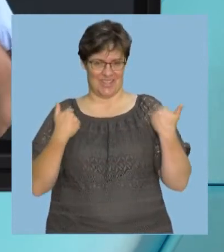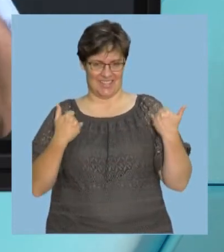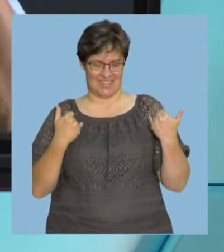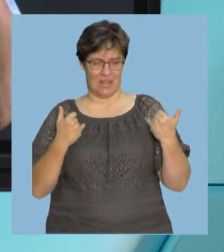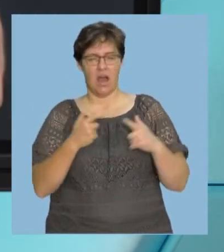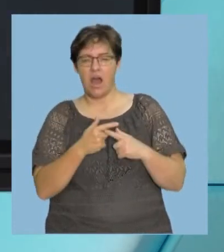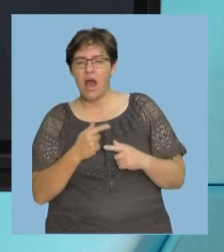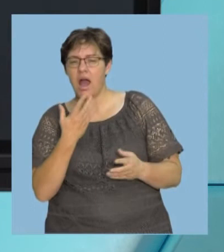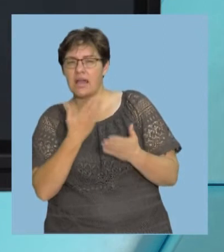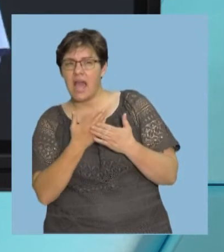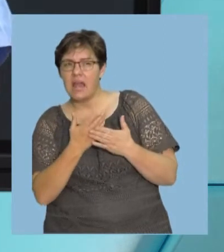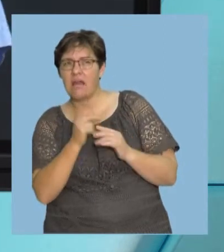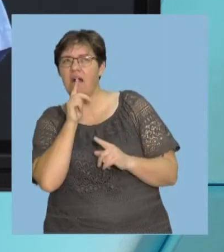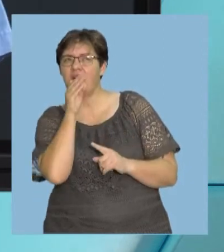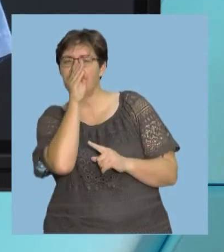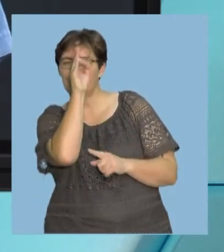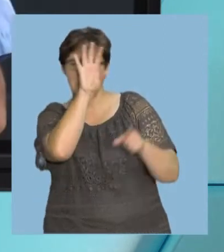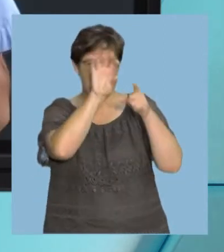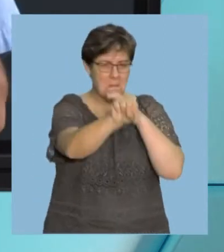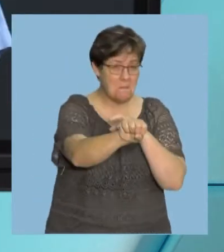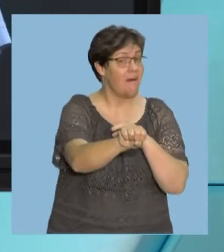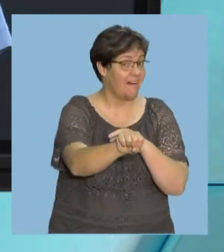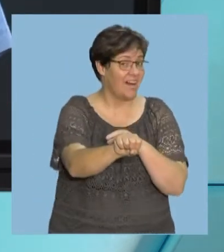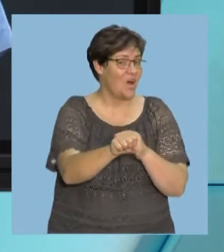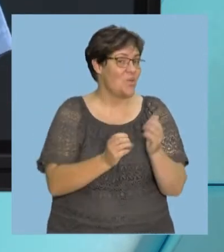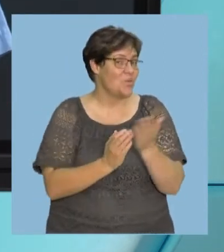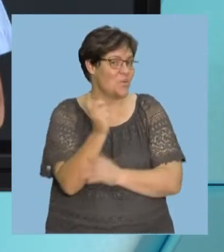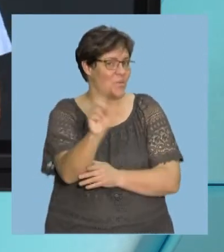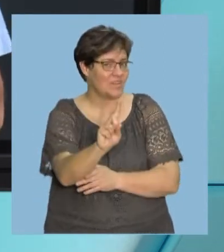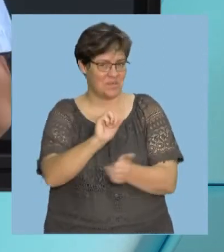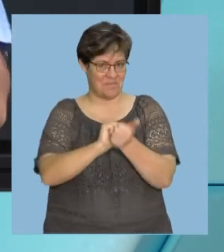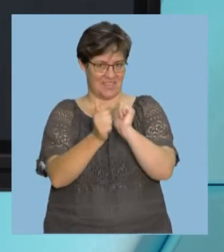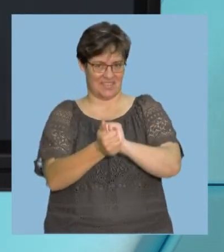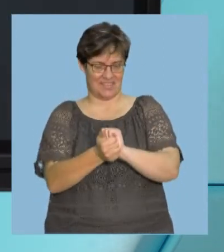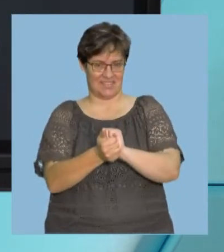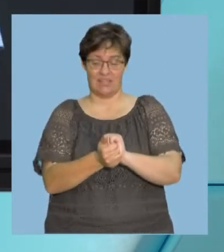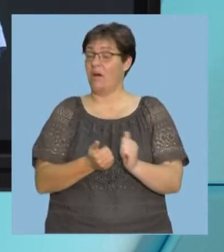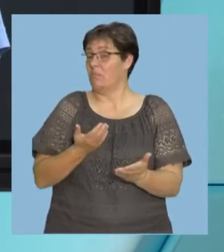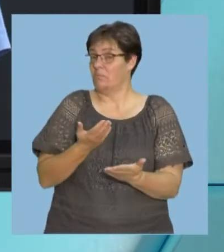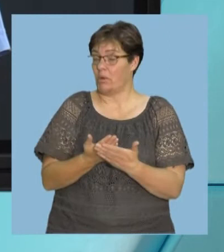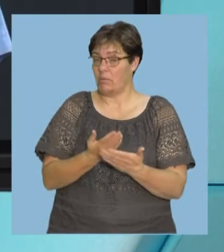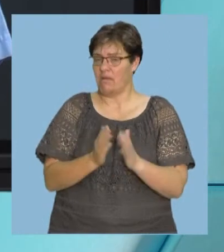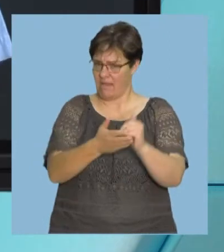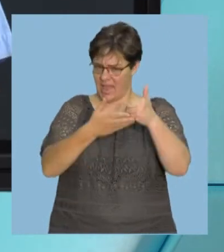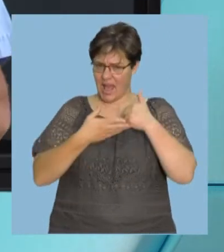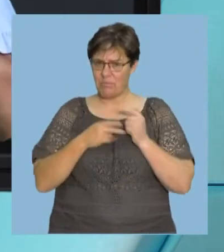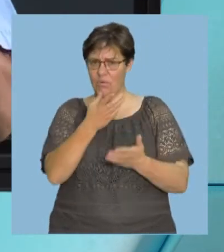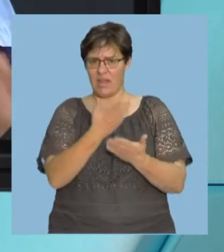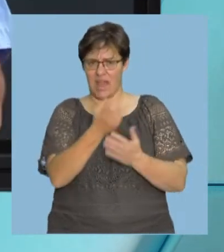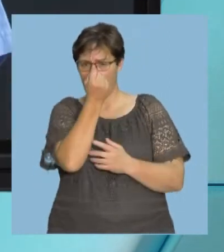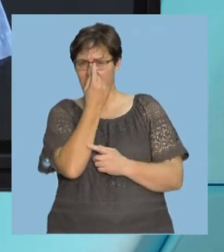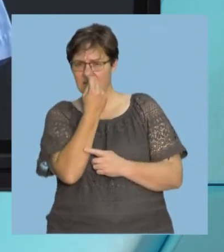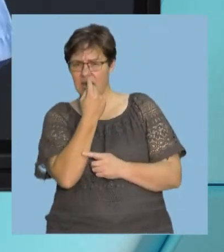idea of being able to predict the future using mathematics. Probability helps you understand what